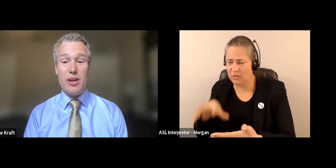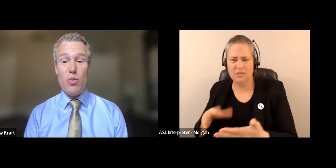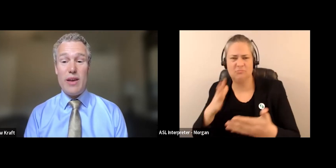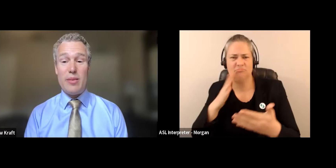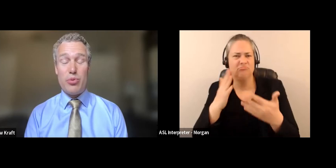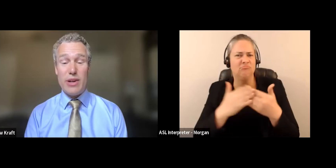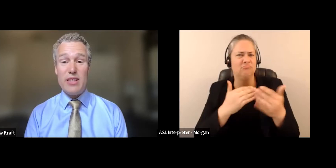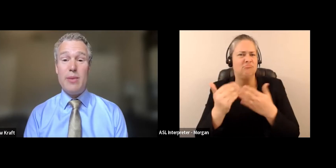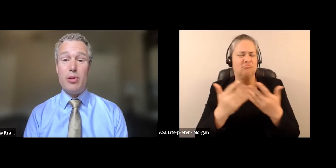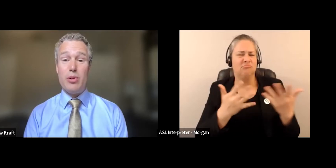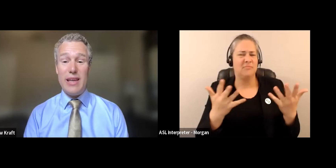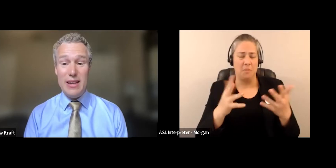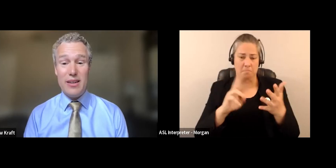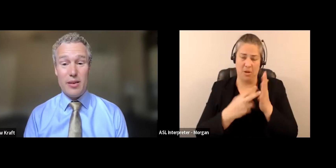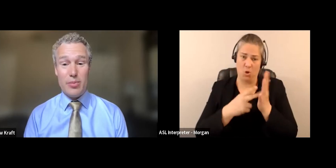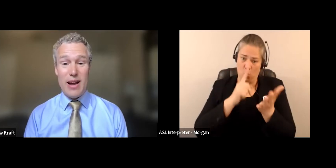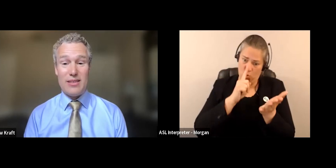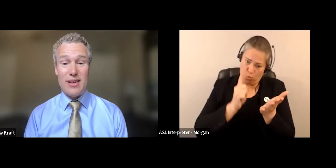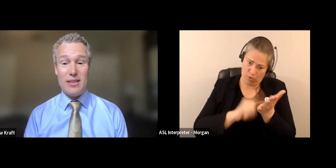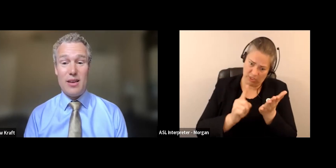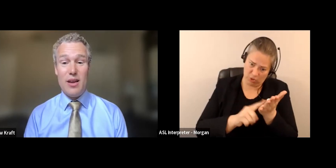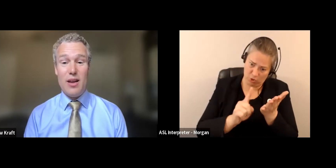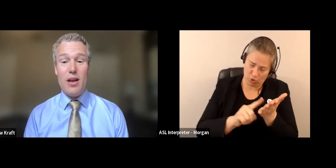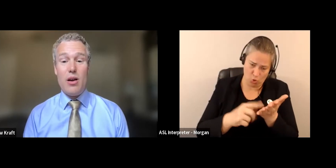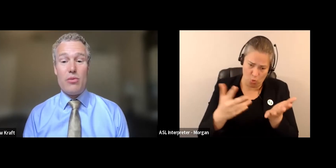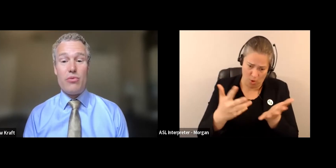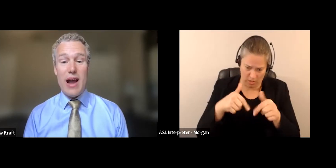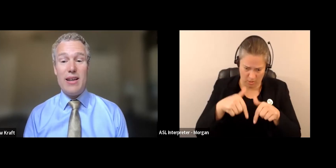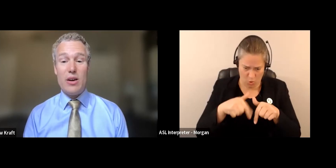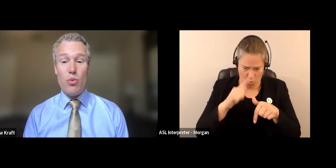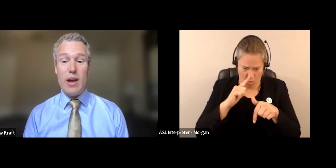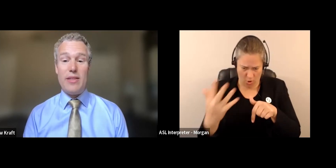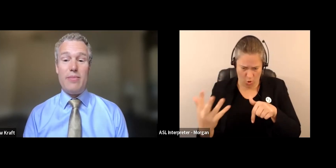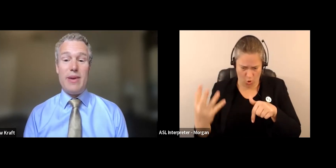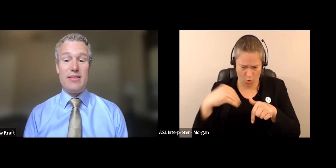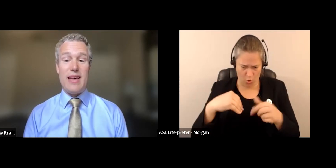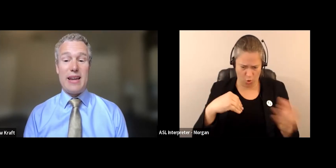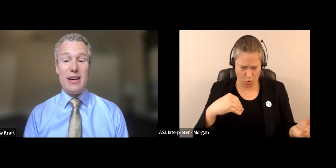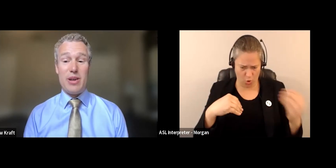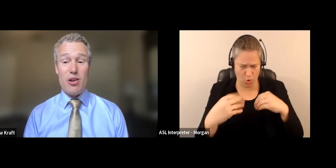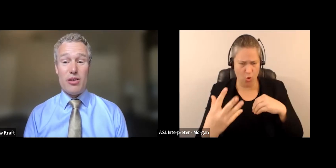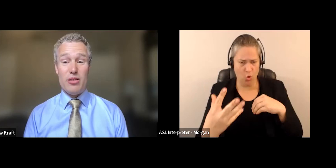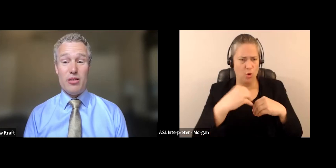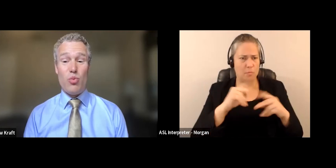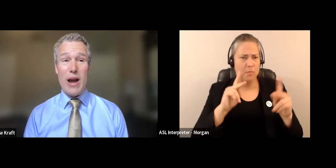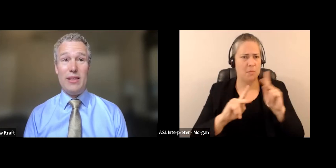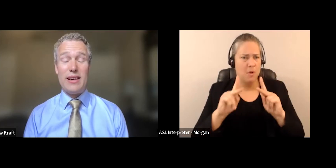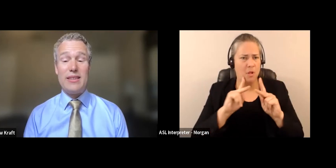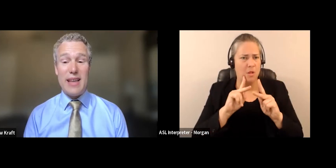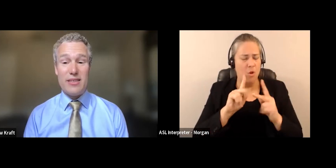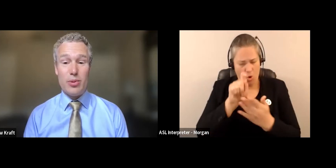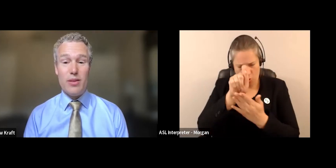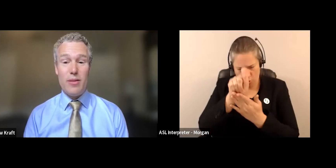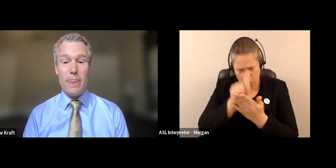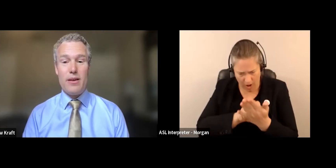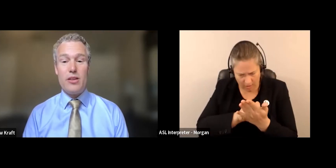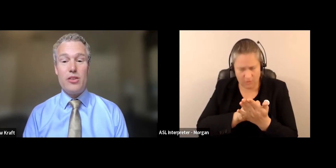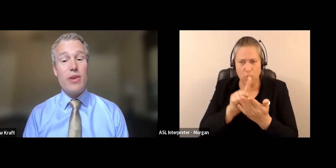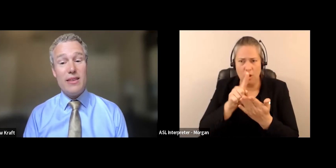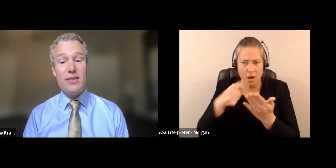research in a way that brings people into the process, writing in a way that makes academic articles widely